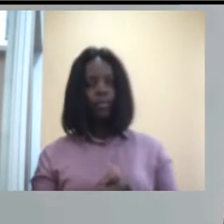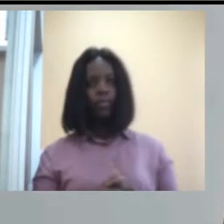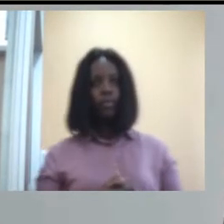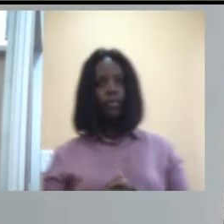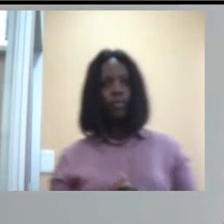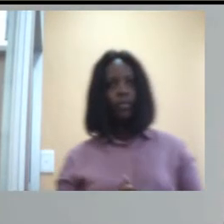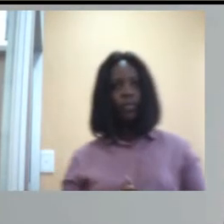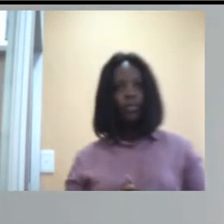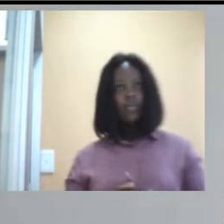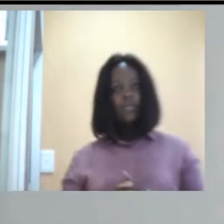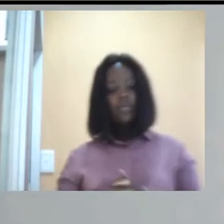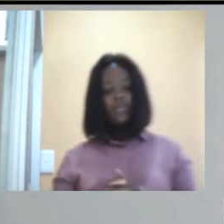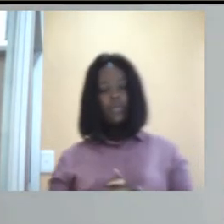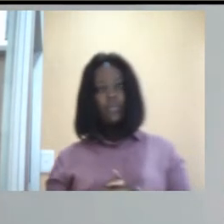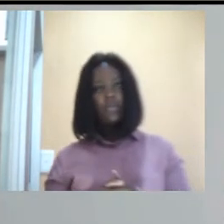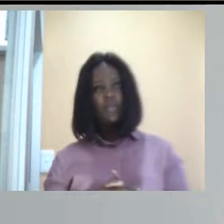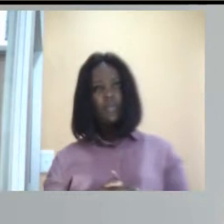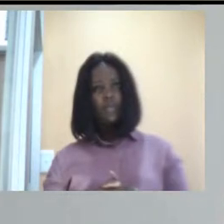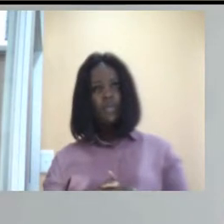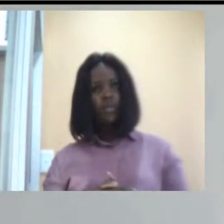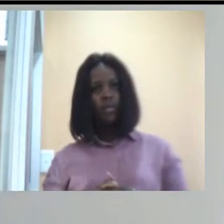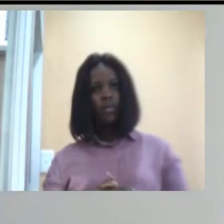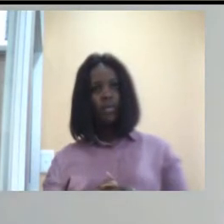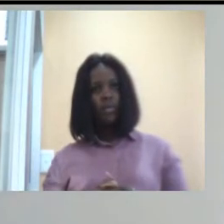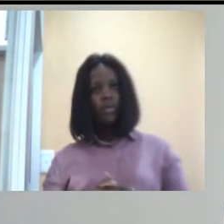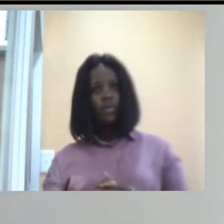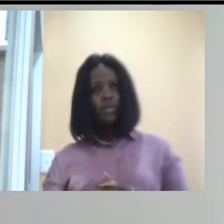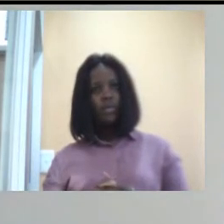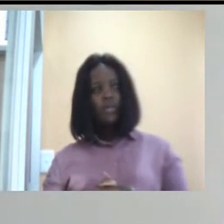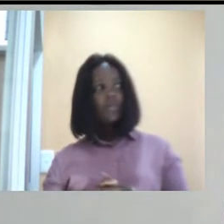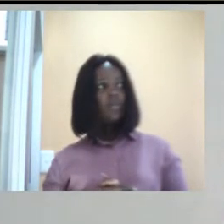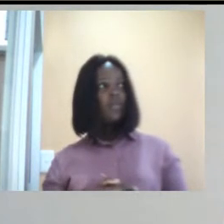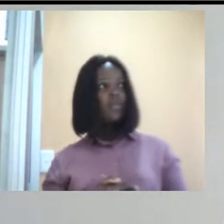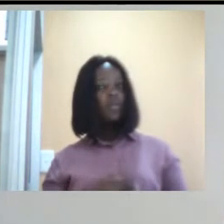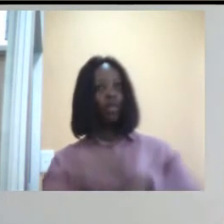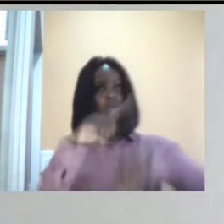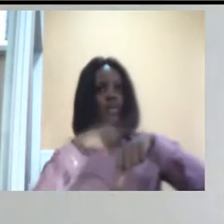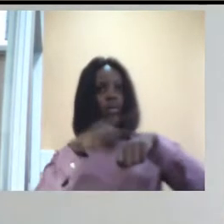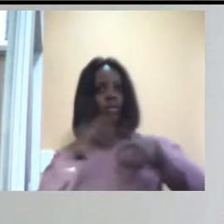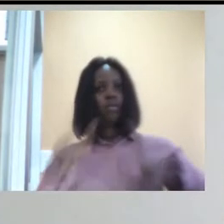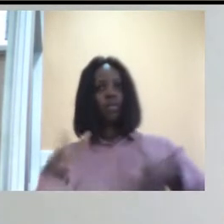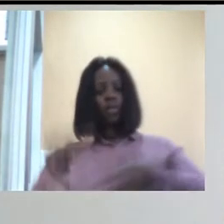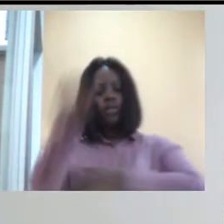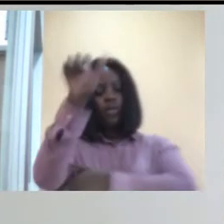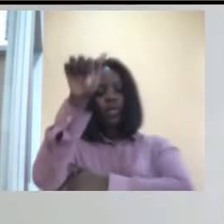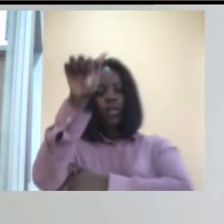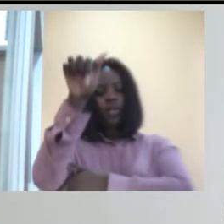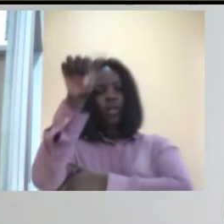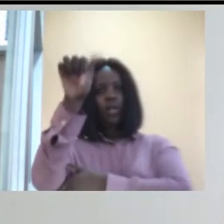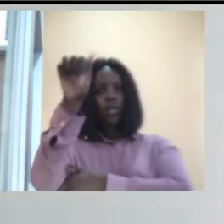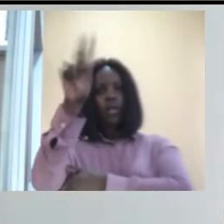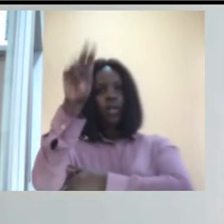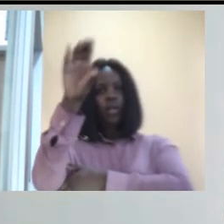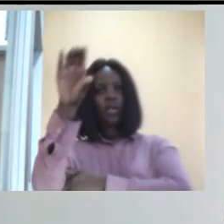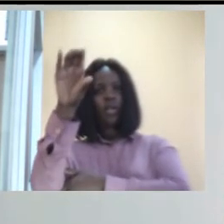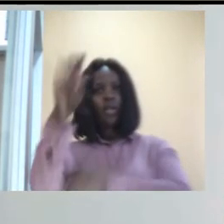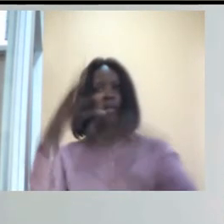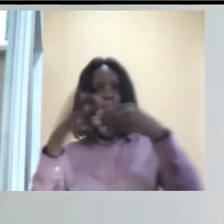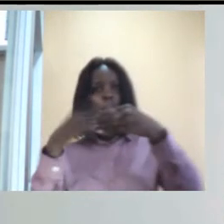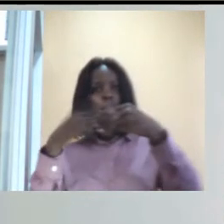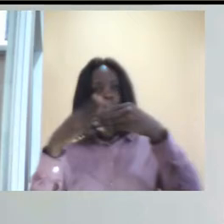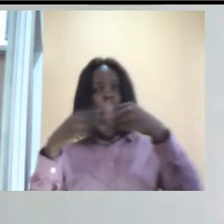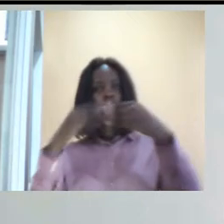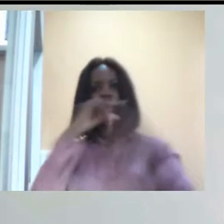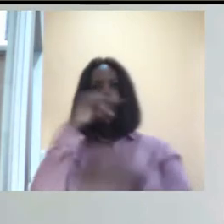we are going to afford this opportunity to the ANC, Honorable Member S.A.